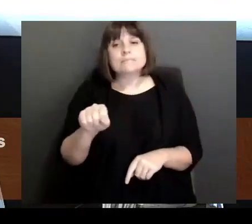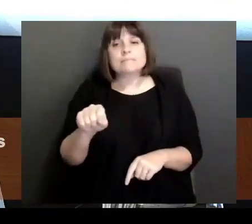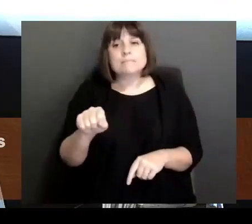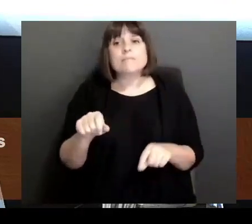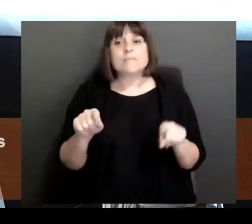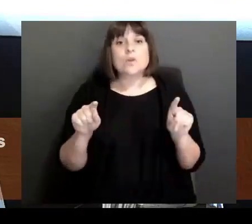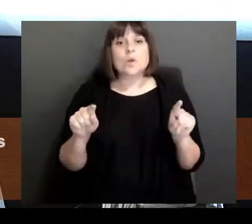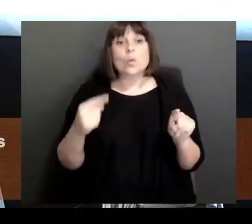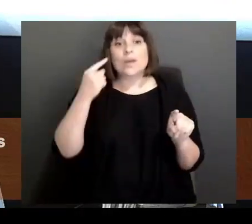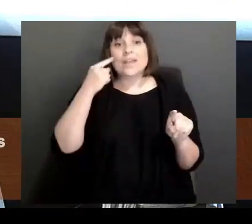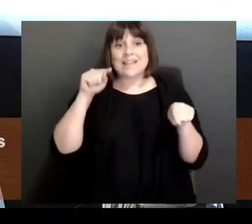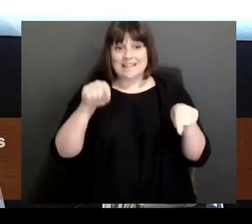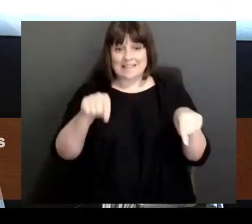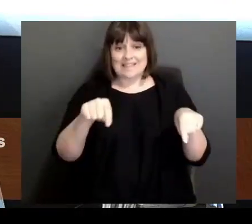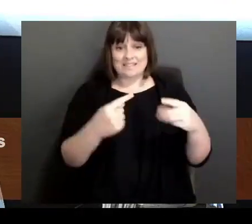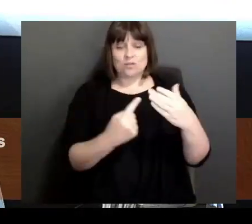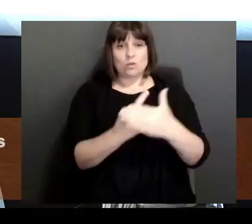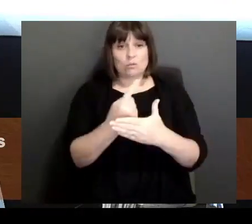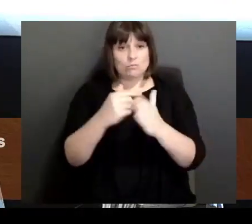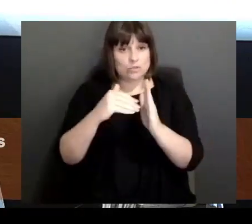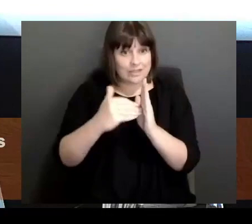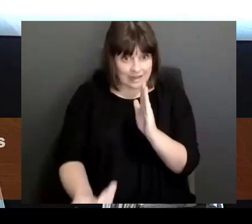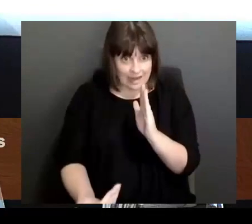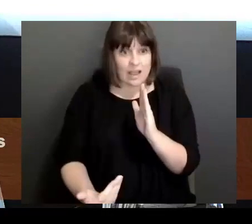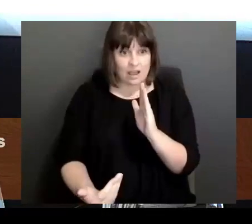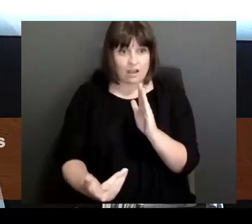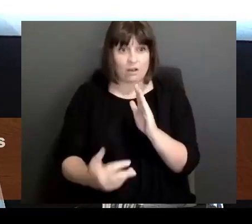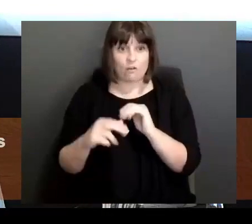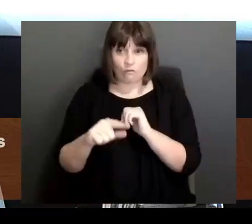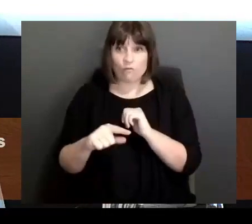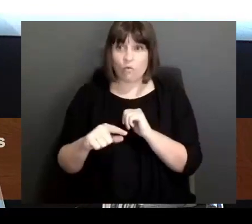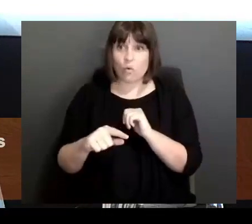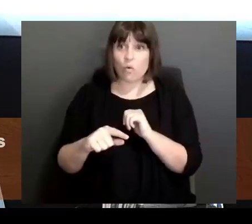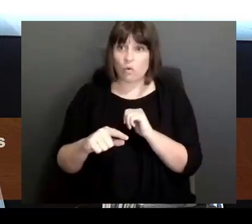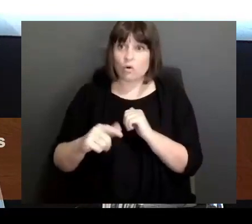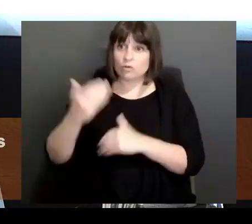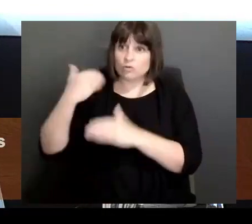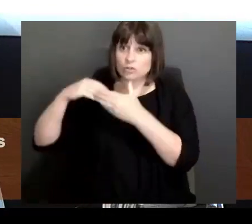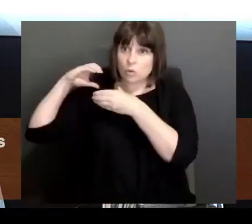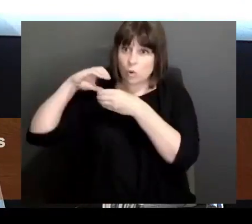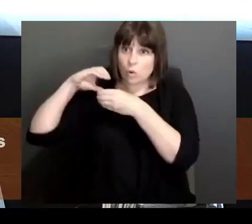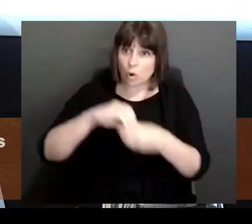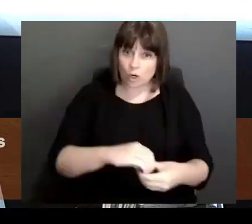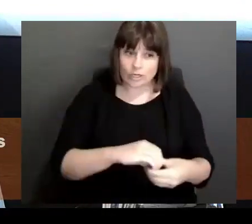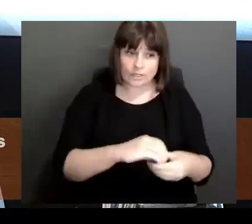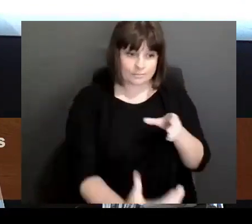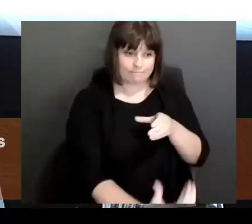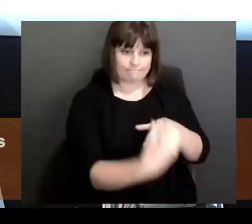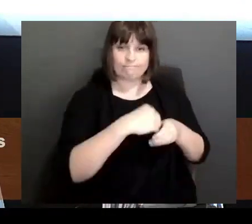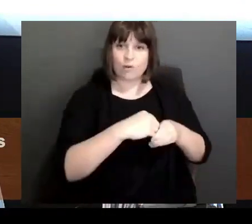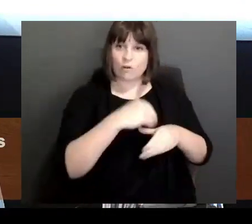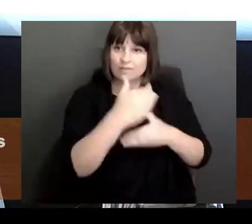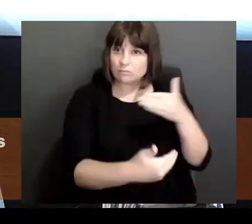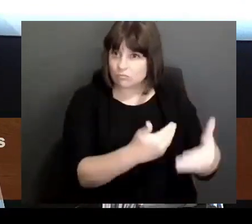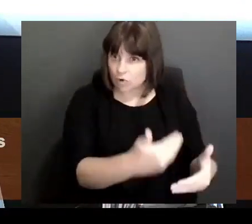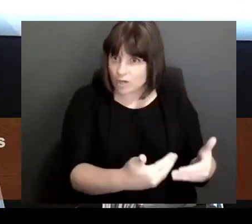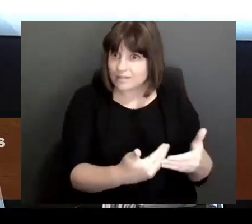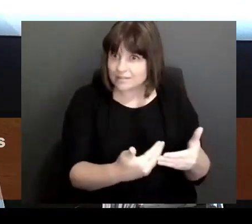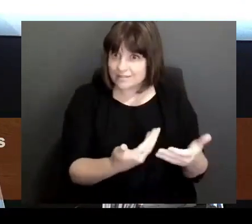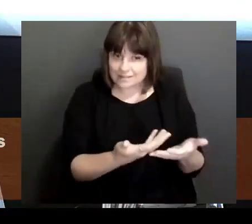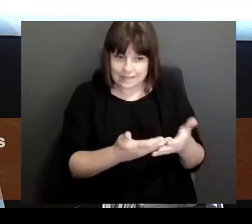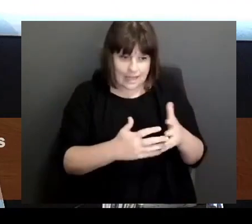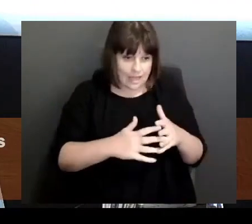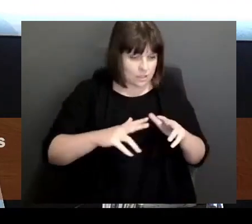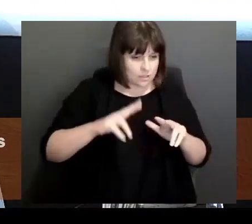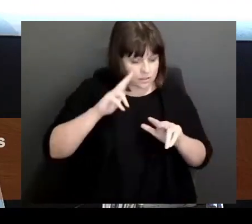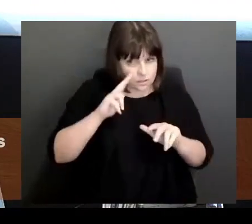think is an opportunity to traditional owners to be engaged in a process that is after the fact in terms of trying